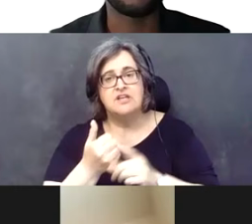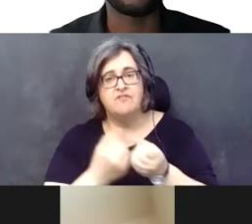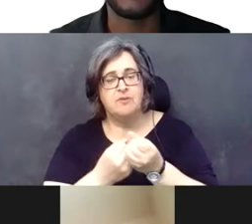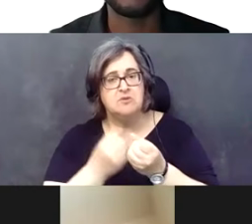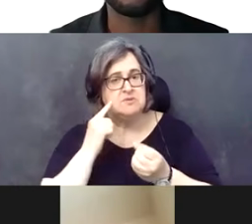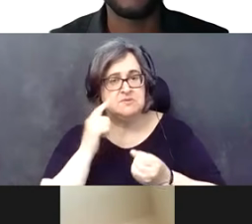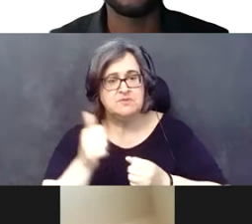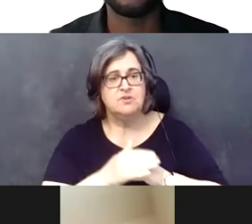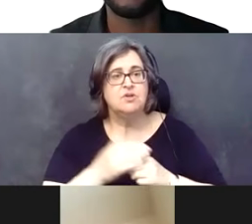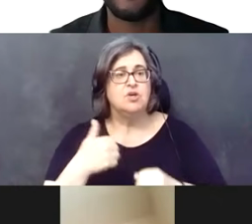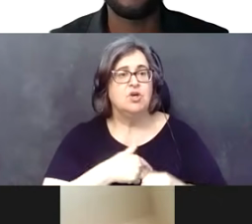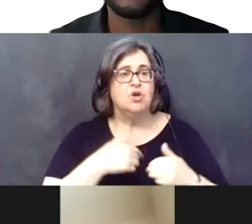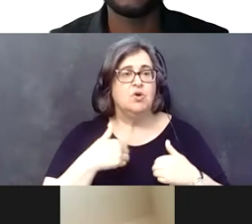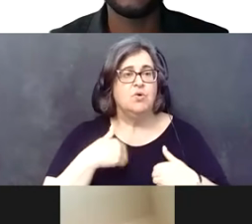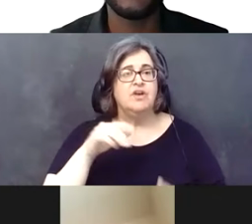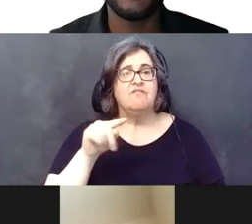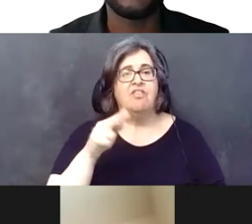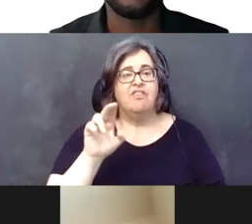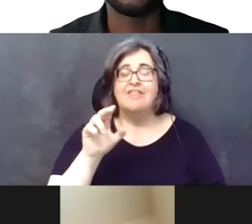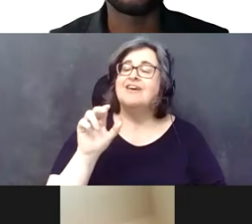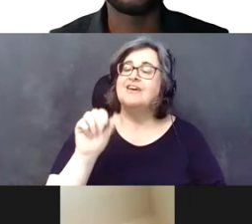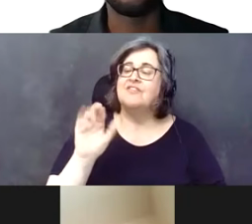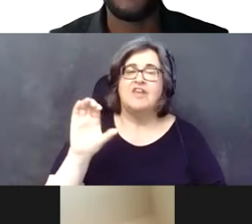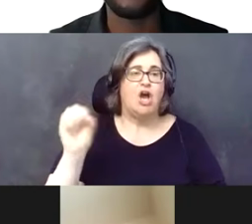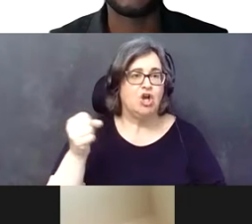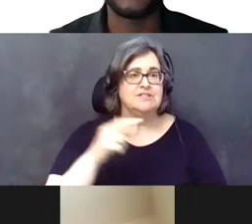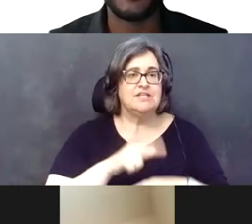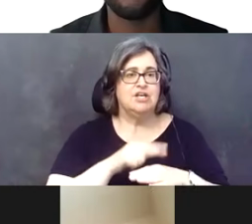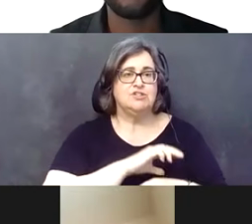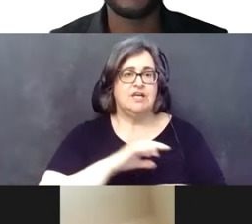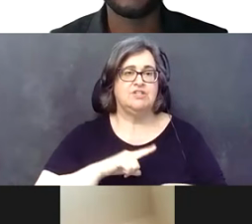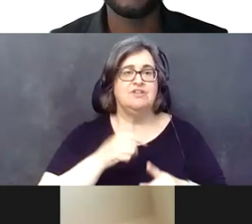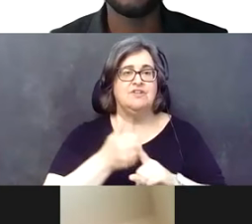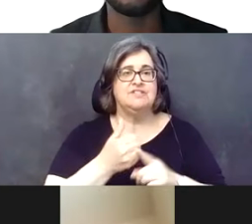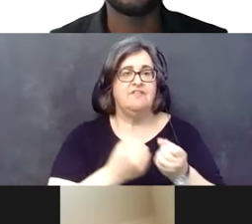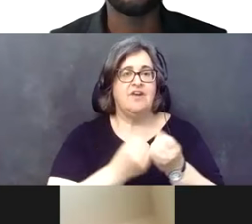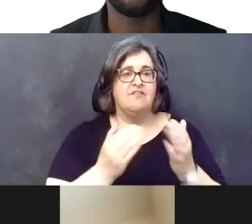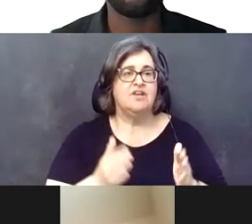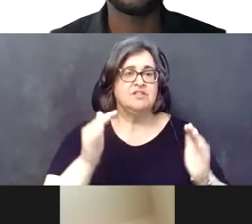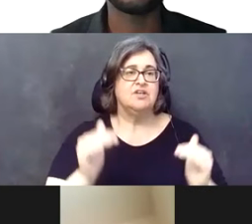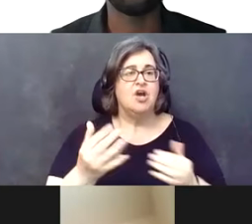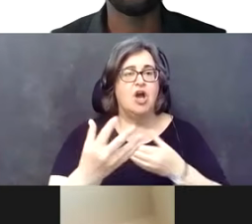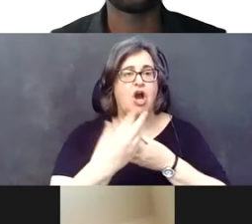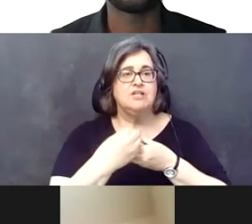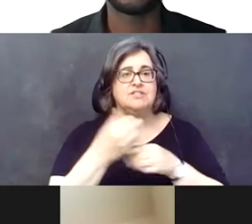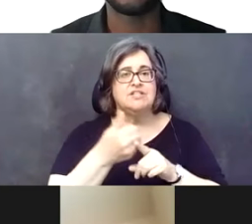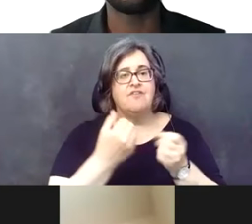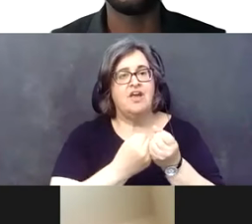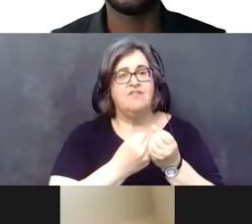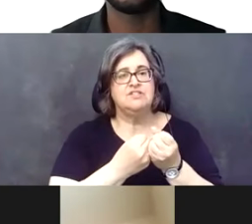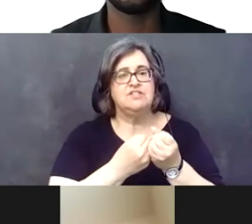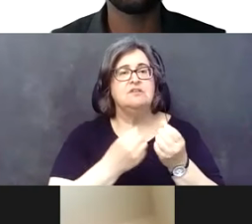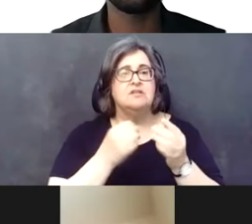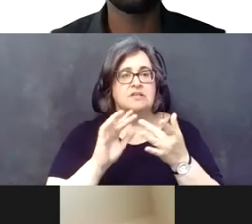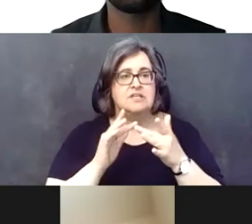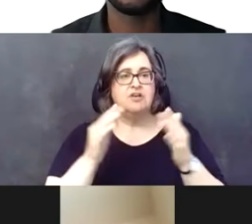the Arts National Council of Self-Advocates, the Autism Self-Advocacy Network, Self-Advocacy Resource and Technical